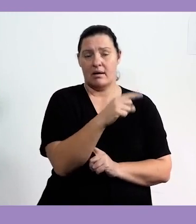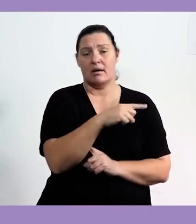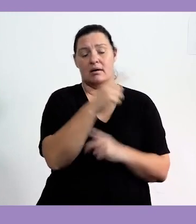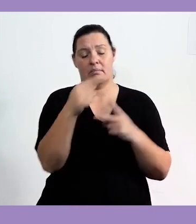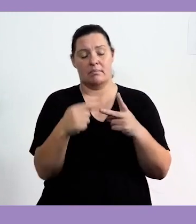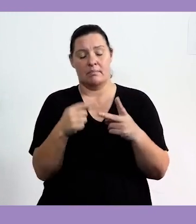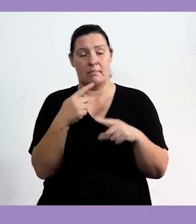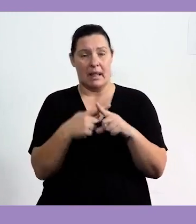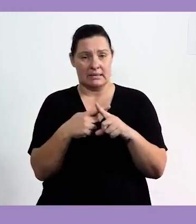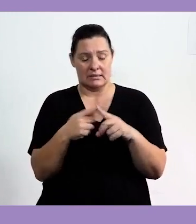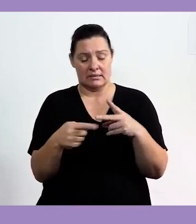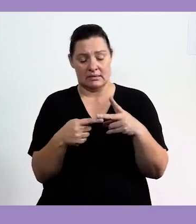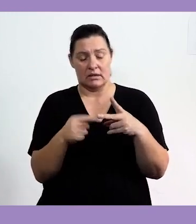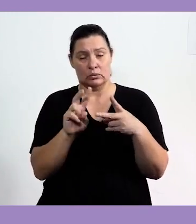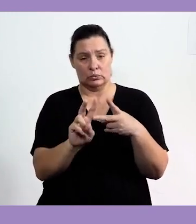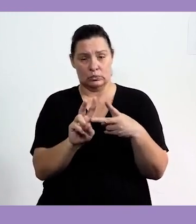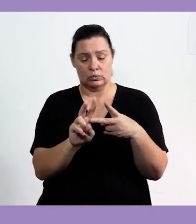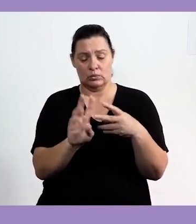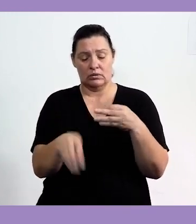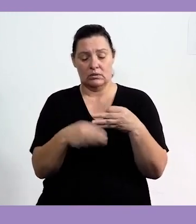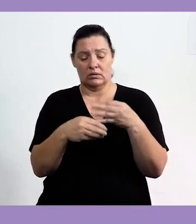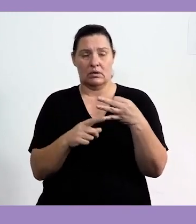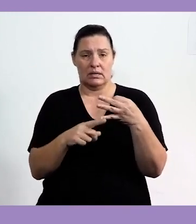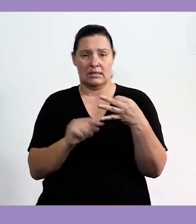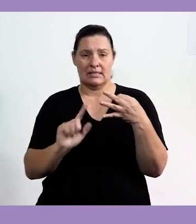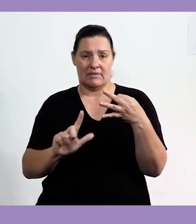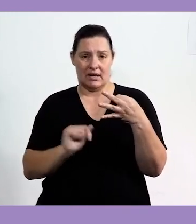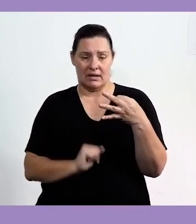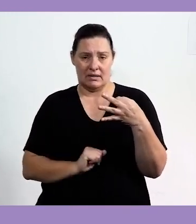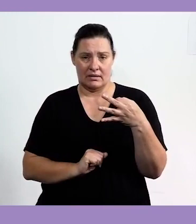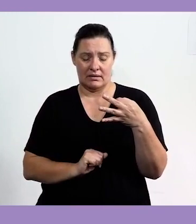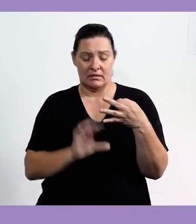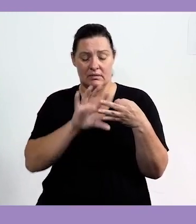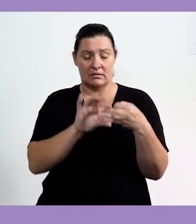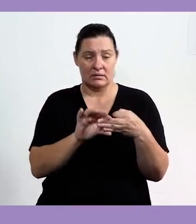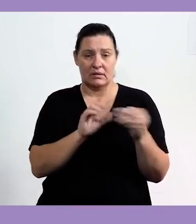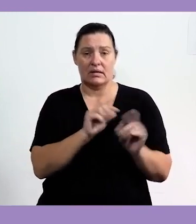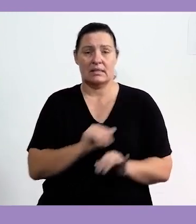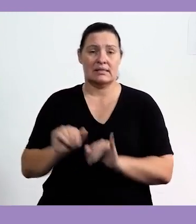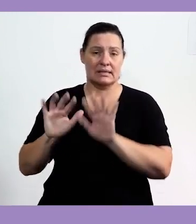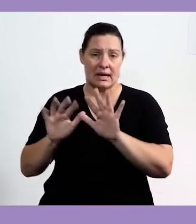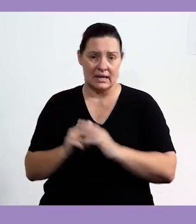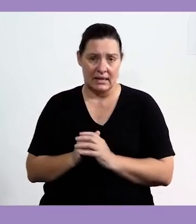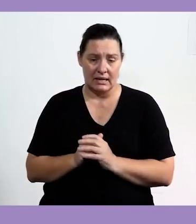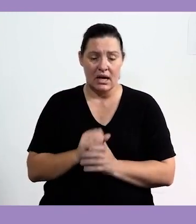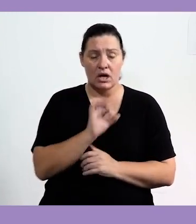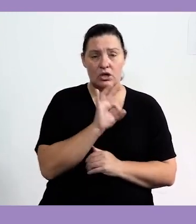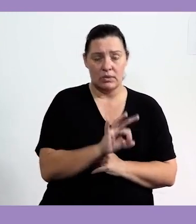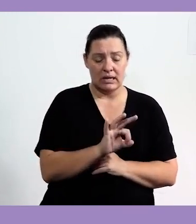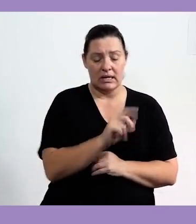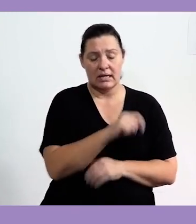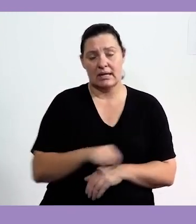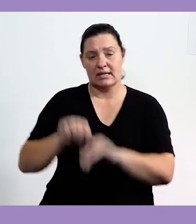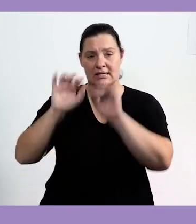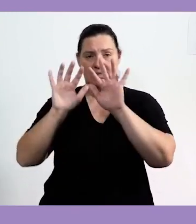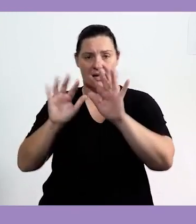first power there, plus 2 plus 7. And that gives us a final answer of